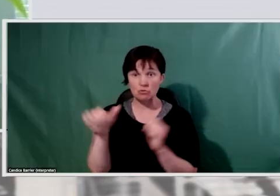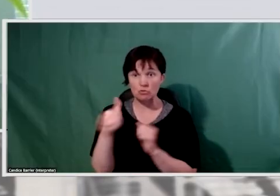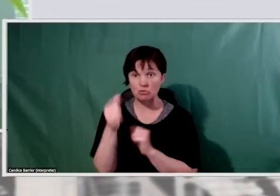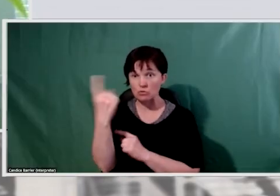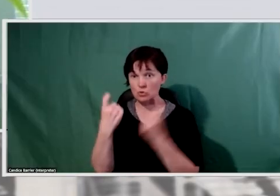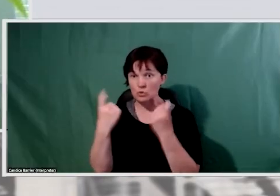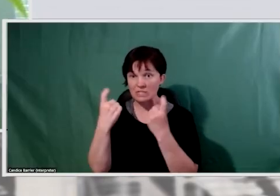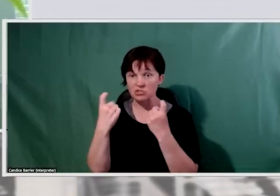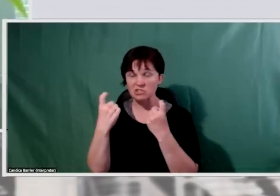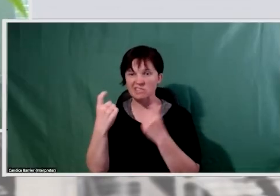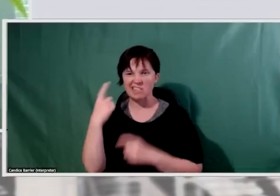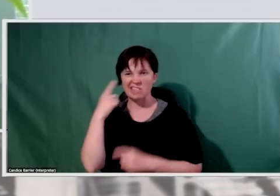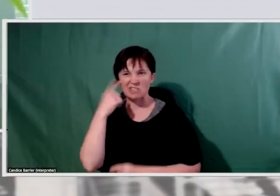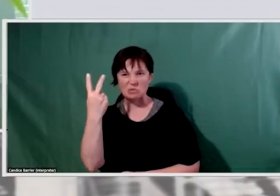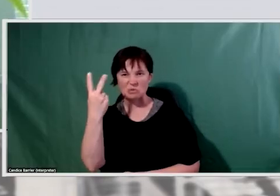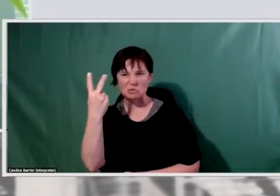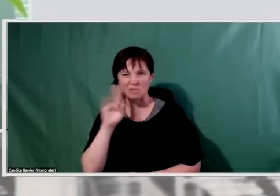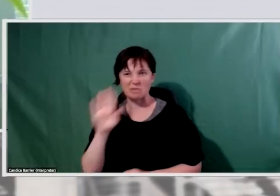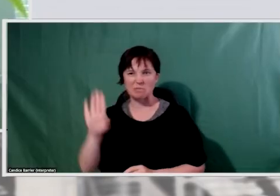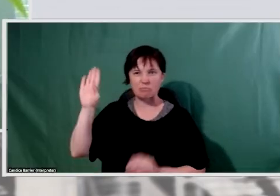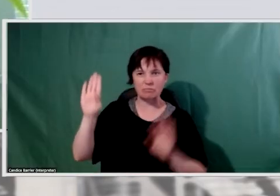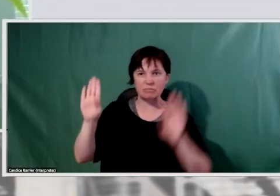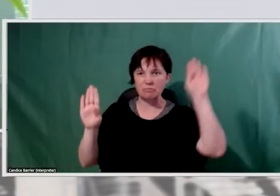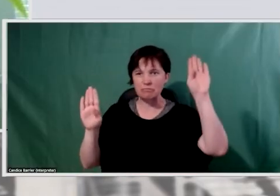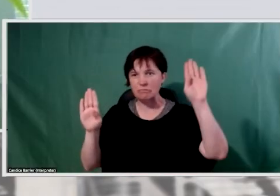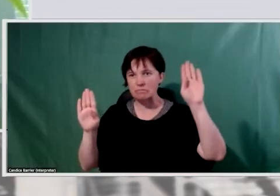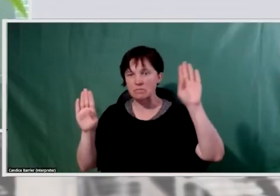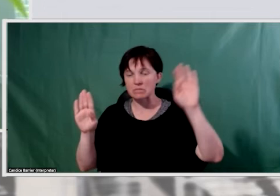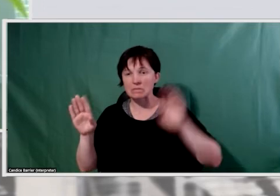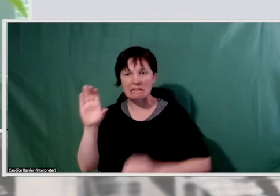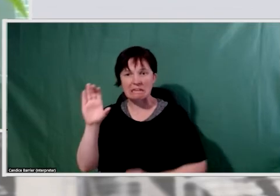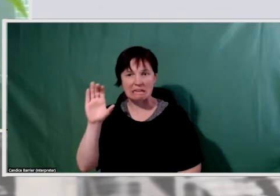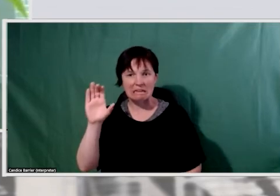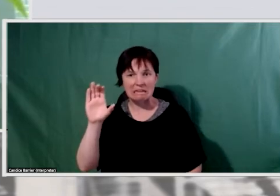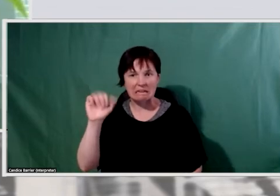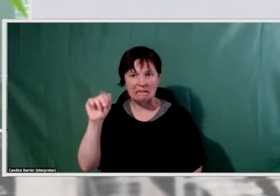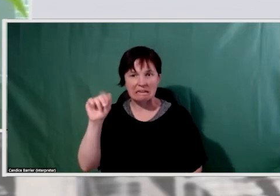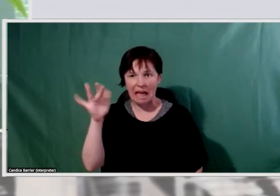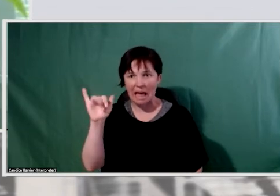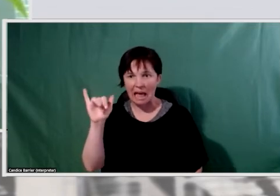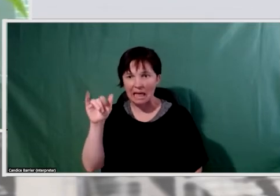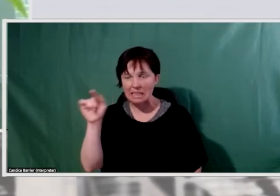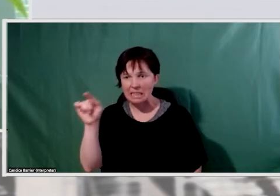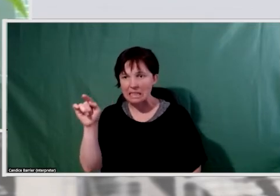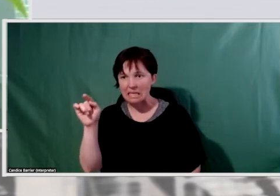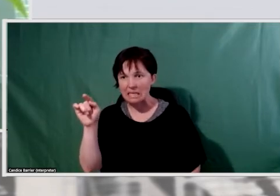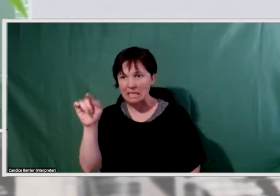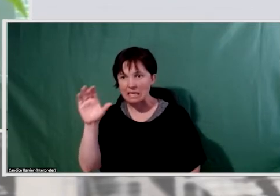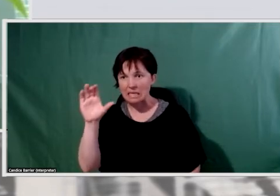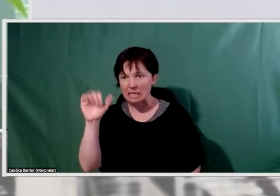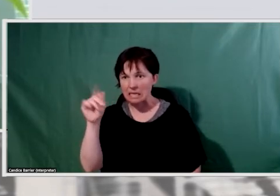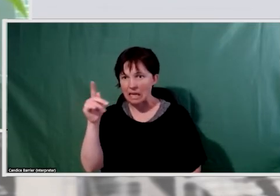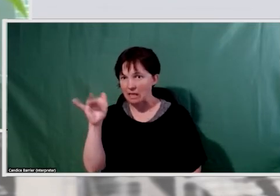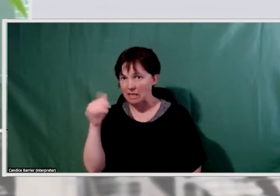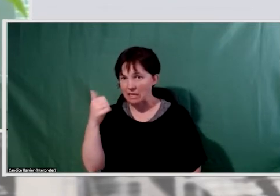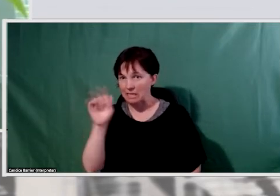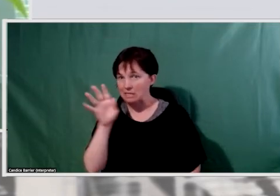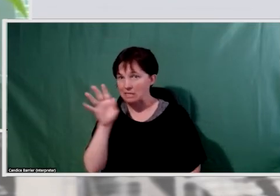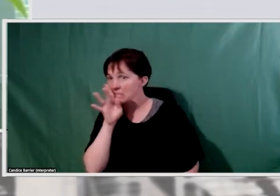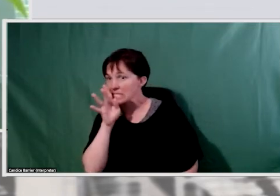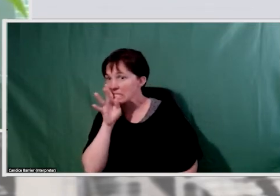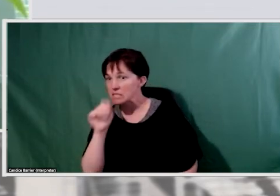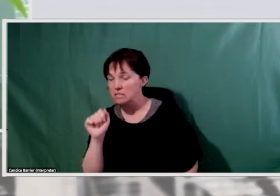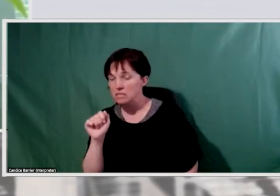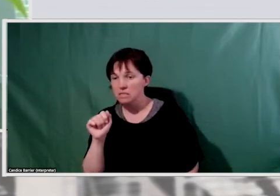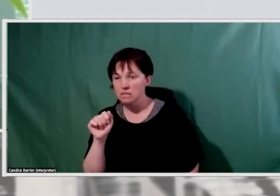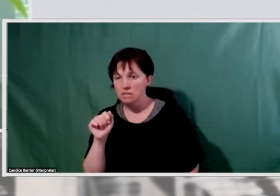I just want to make sure if there's any other questions. Looks like there's 2 people who have raised hands. So Kathy,